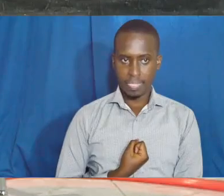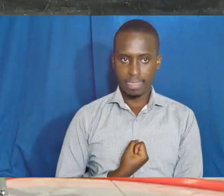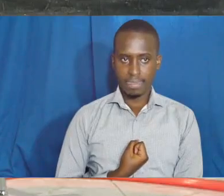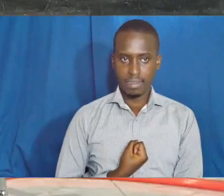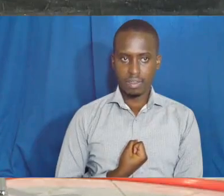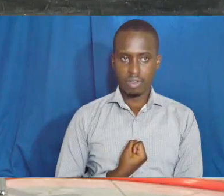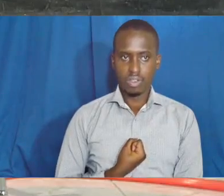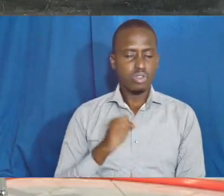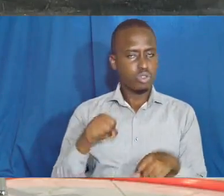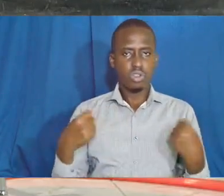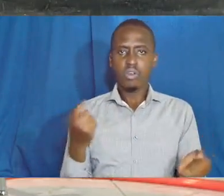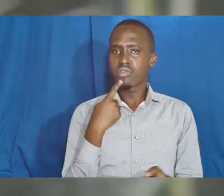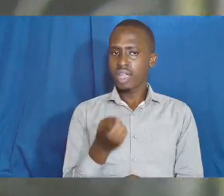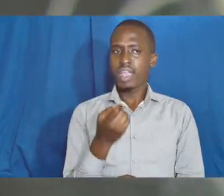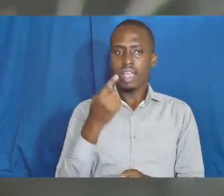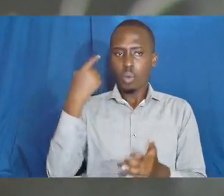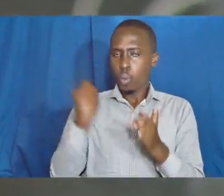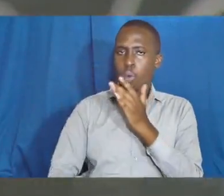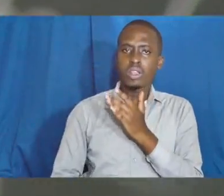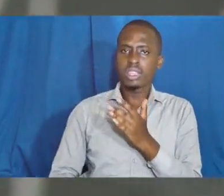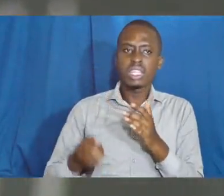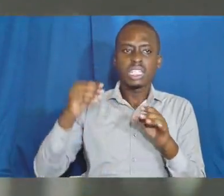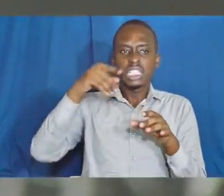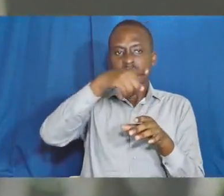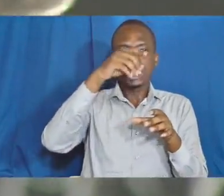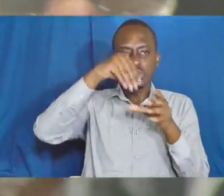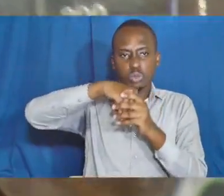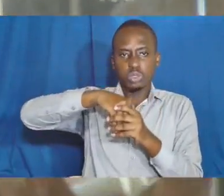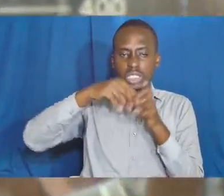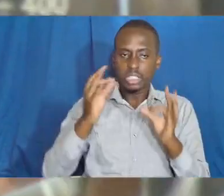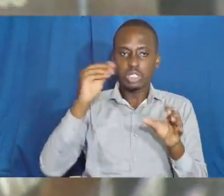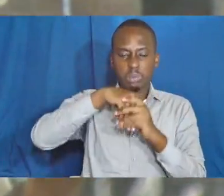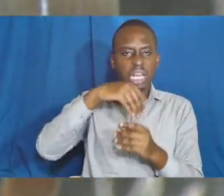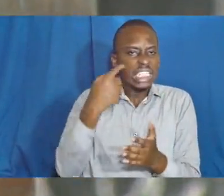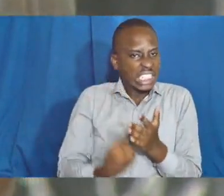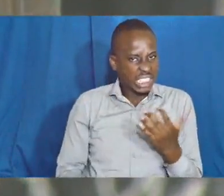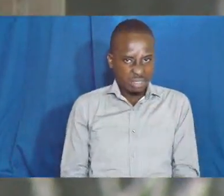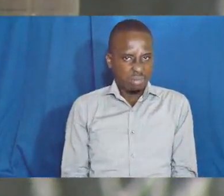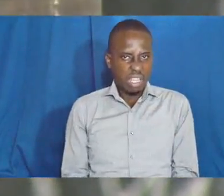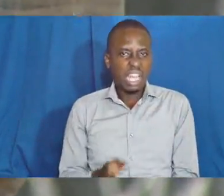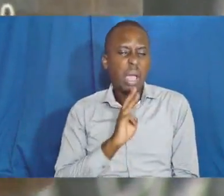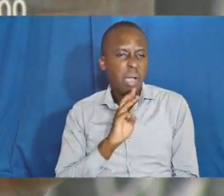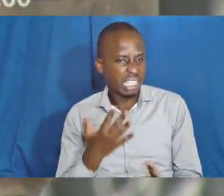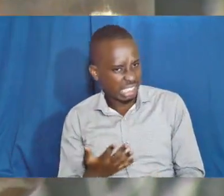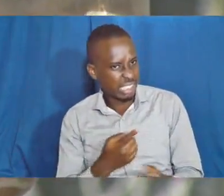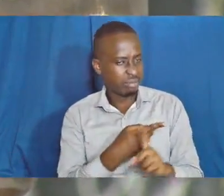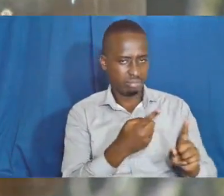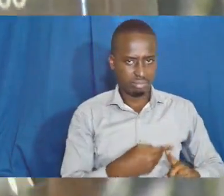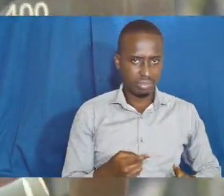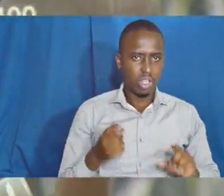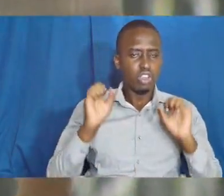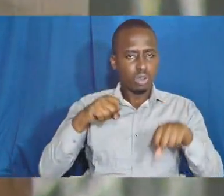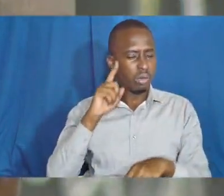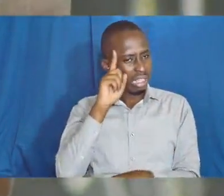you can't easily tell what kind of liquid is this. If I look at it, I may